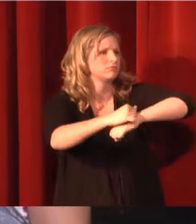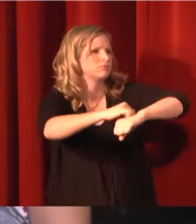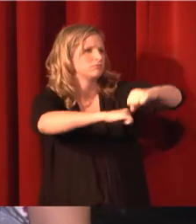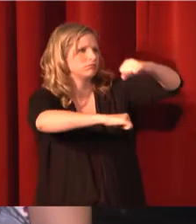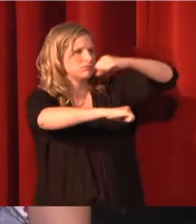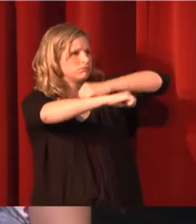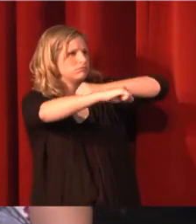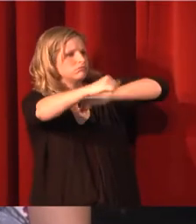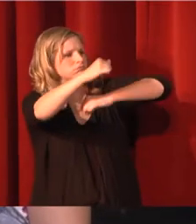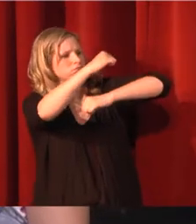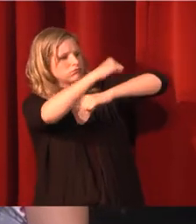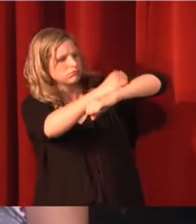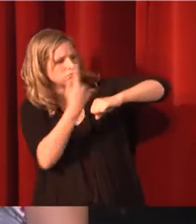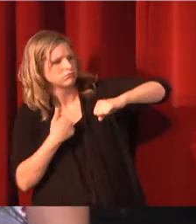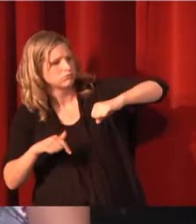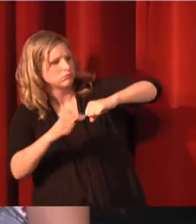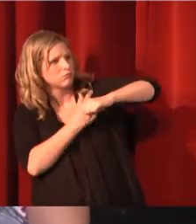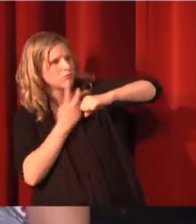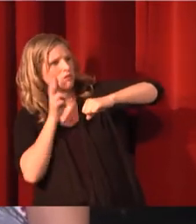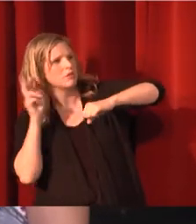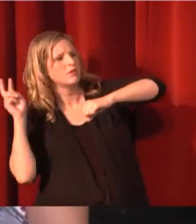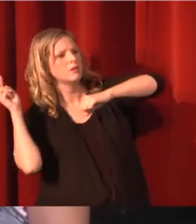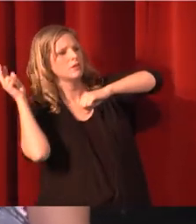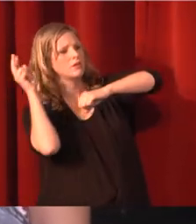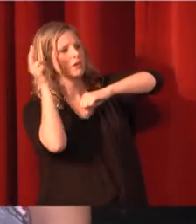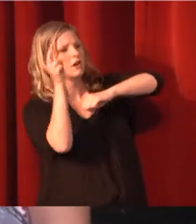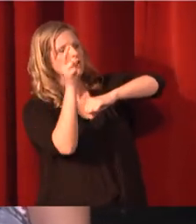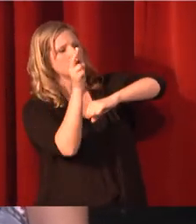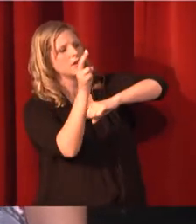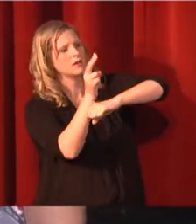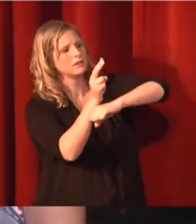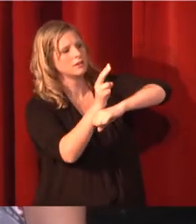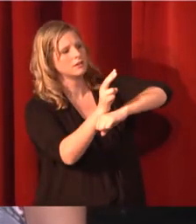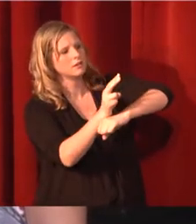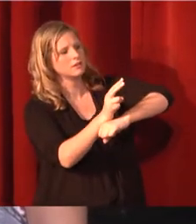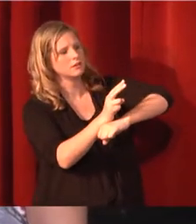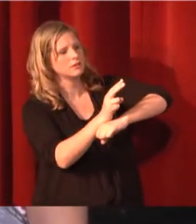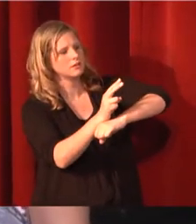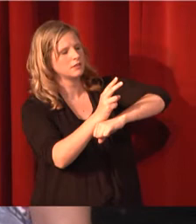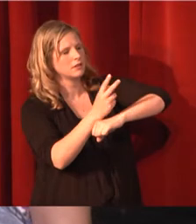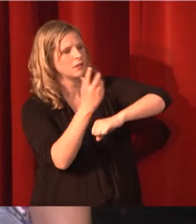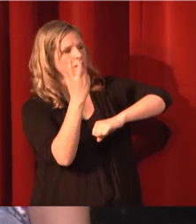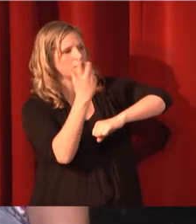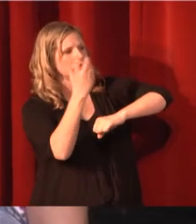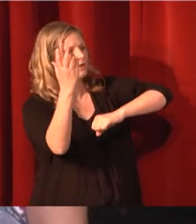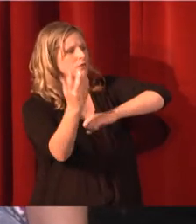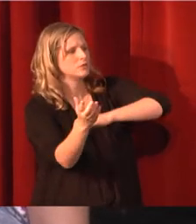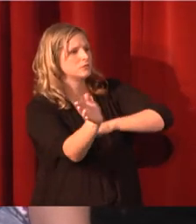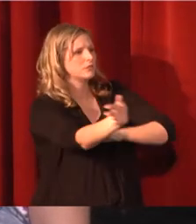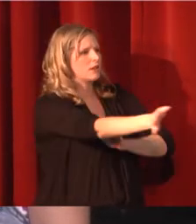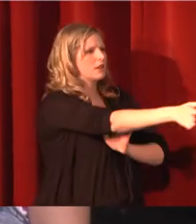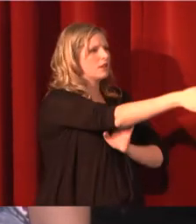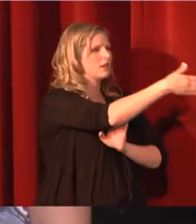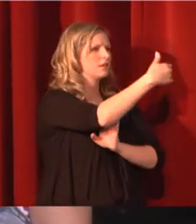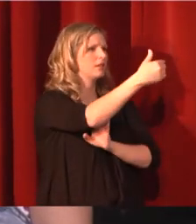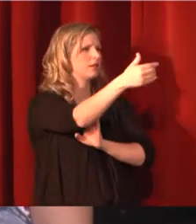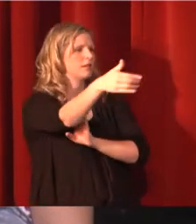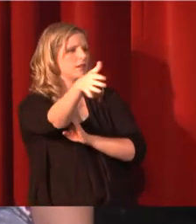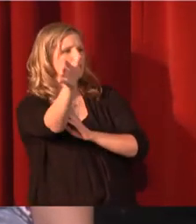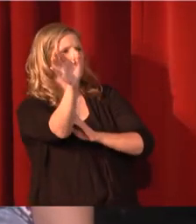the ramparts we watched were so gallantly